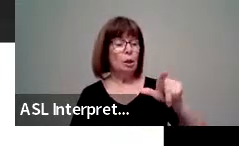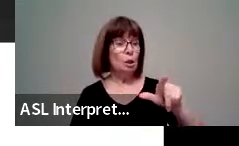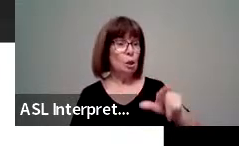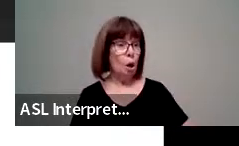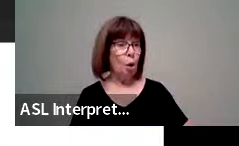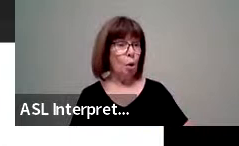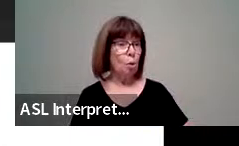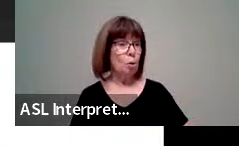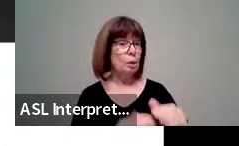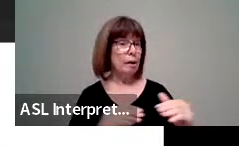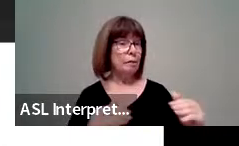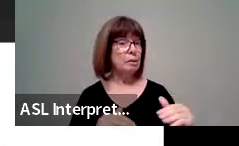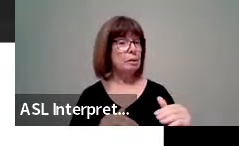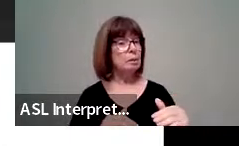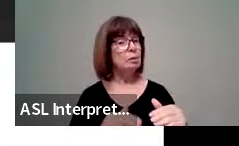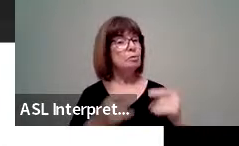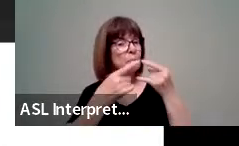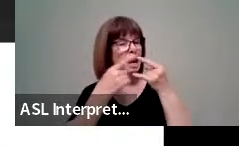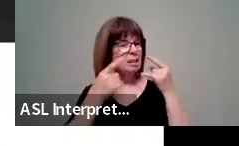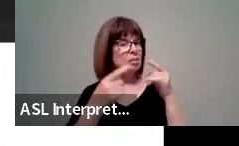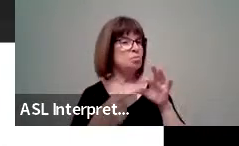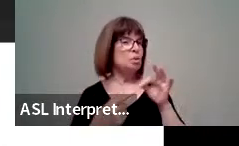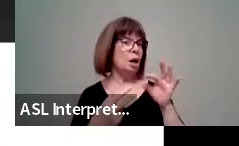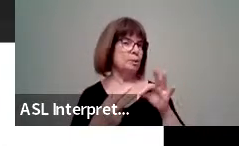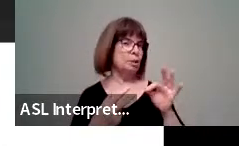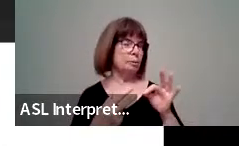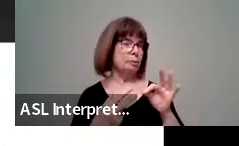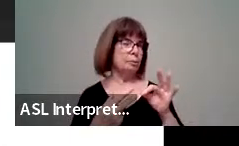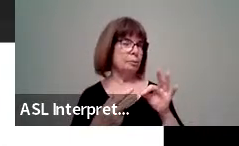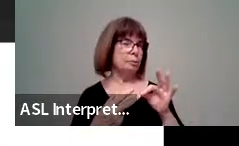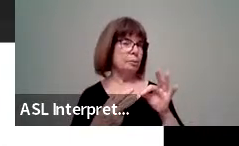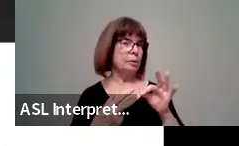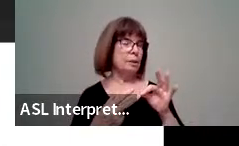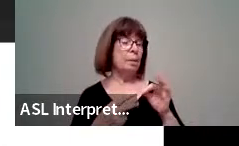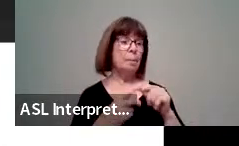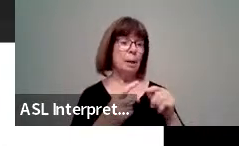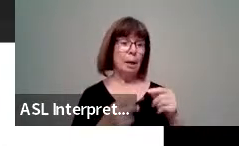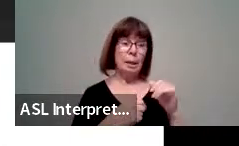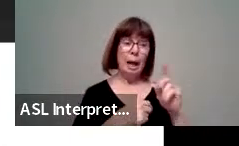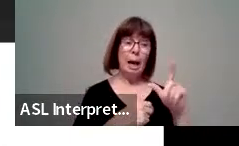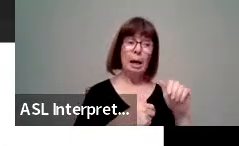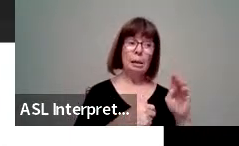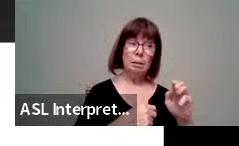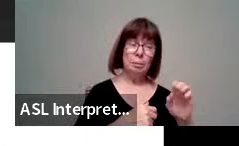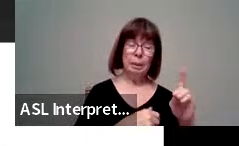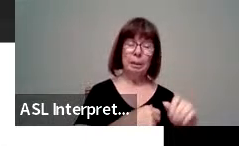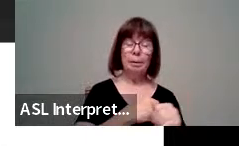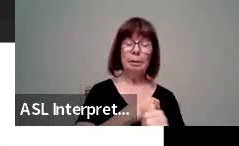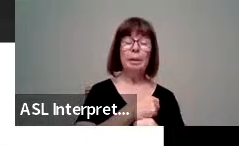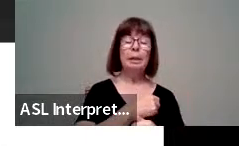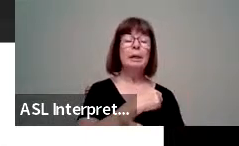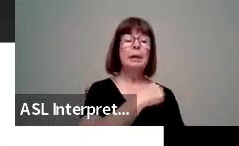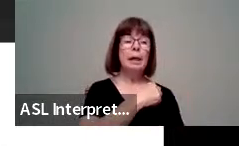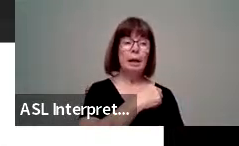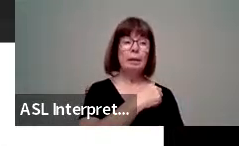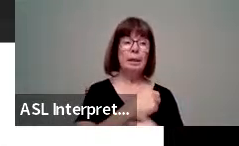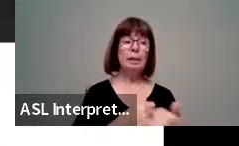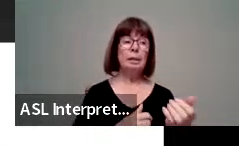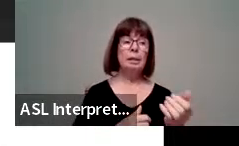in shelters and correctional settings. I'll note that Alameda County operated facilities are still subject to